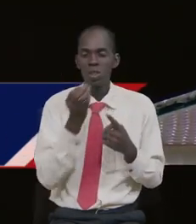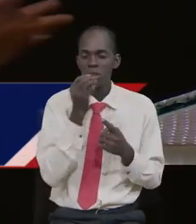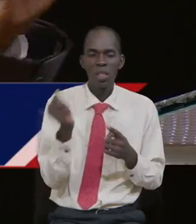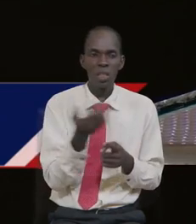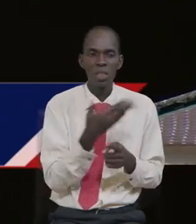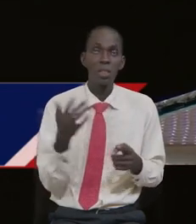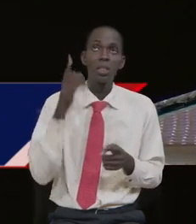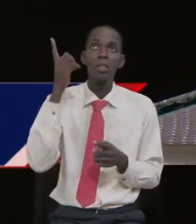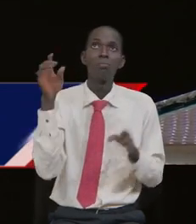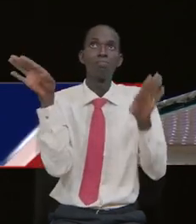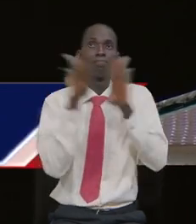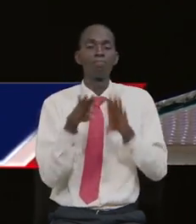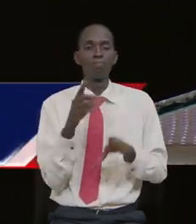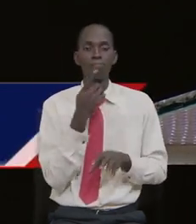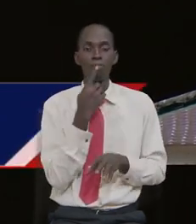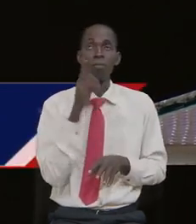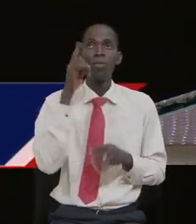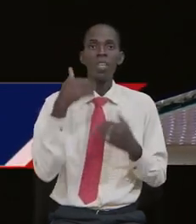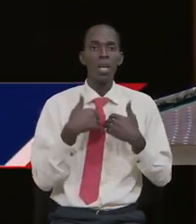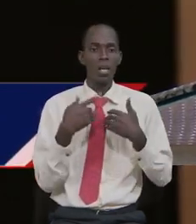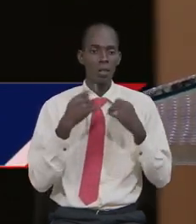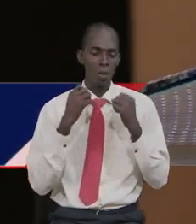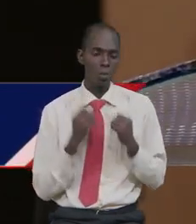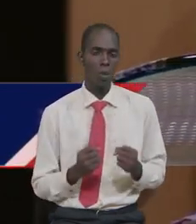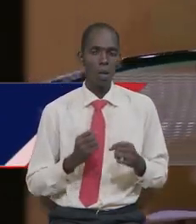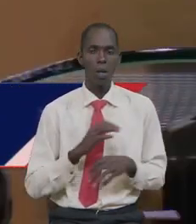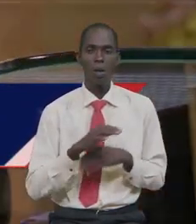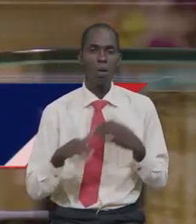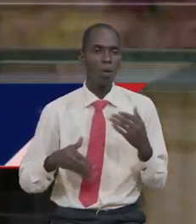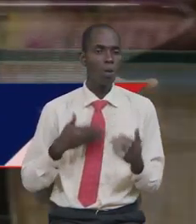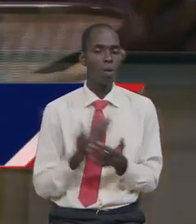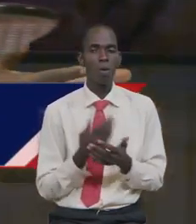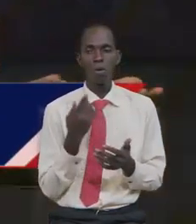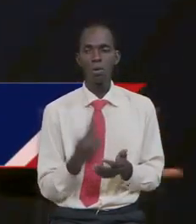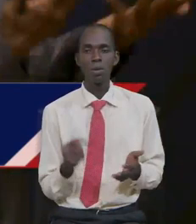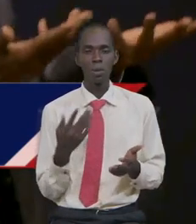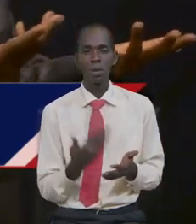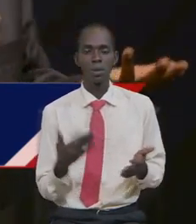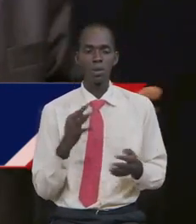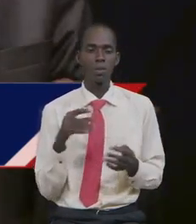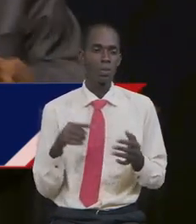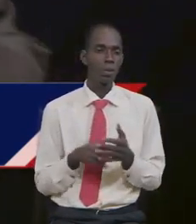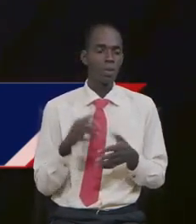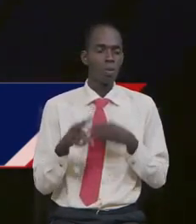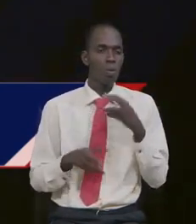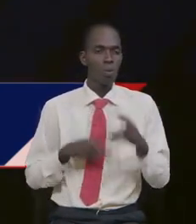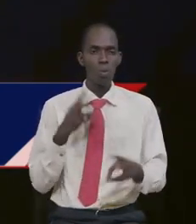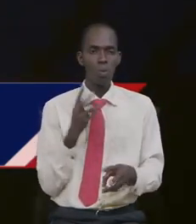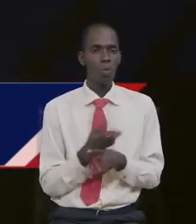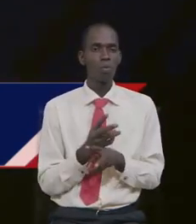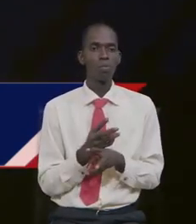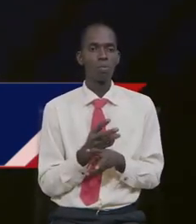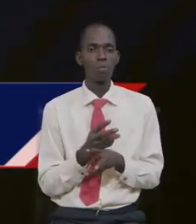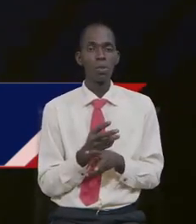He has that power. And all the lions of this world that might want to eat the righteous up, God has